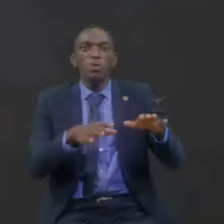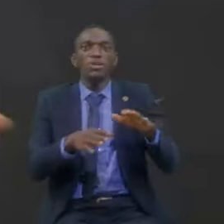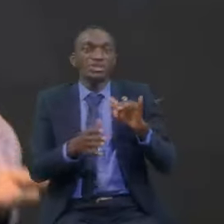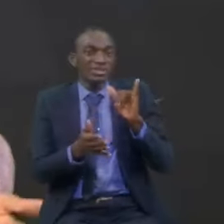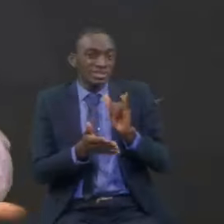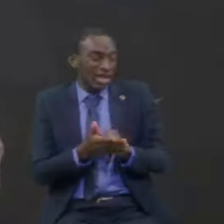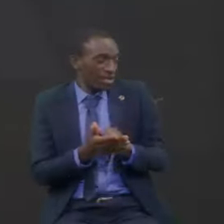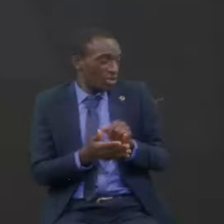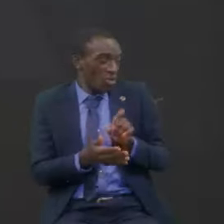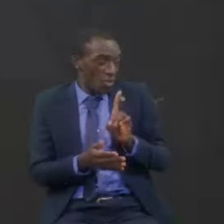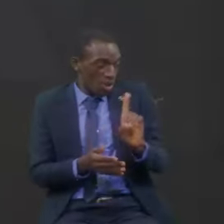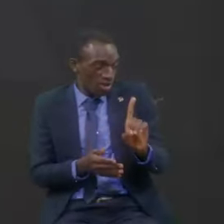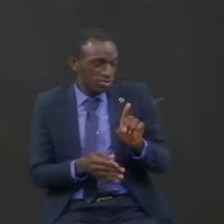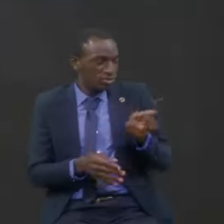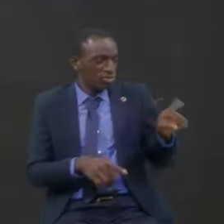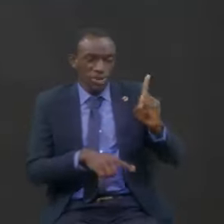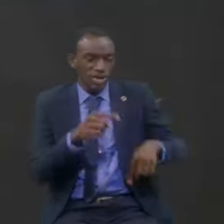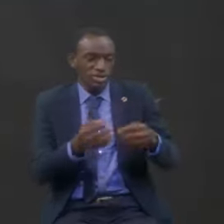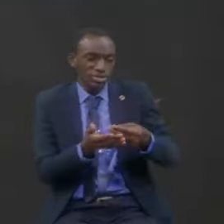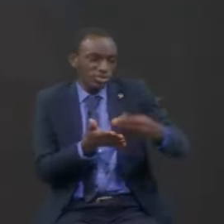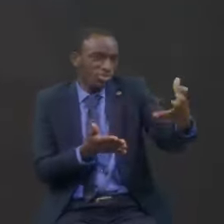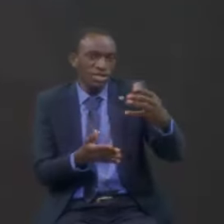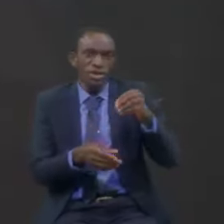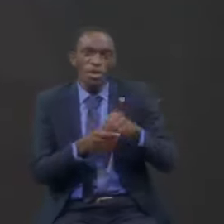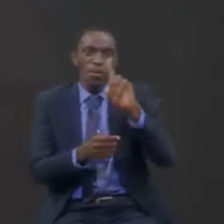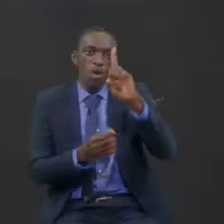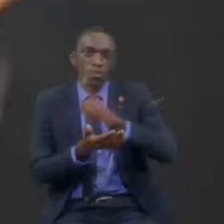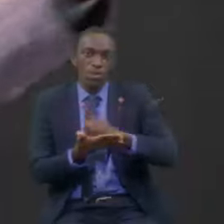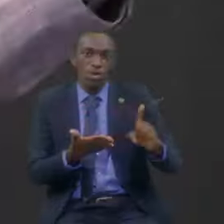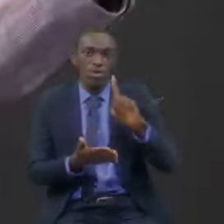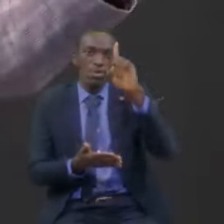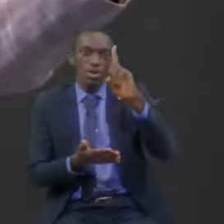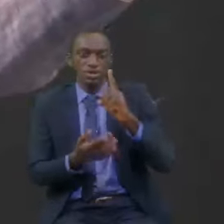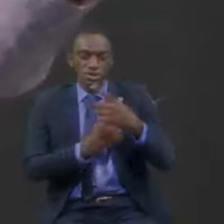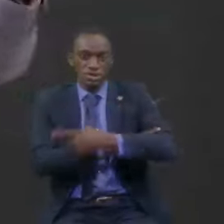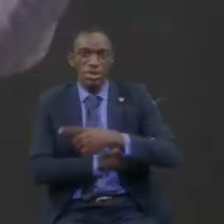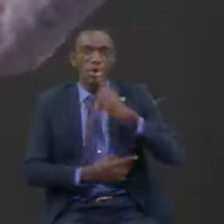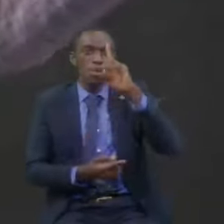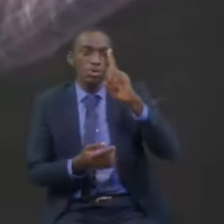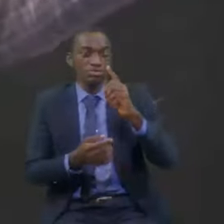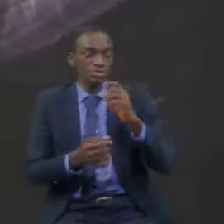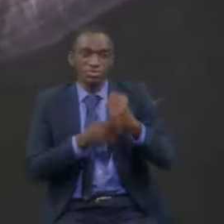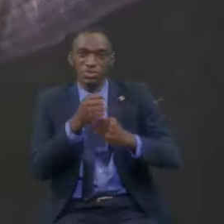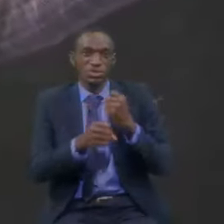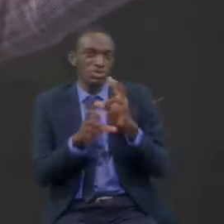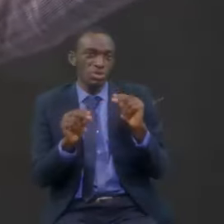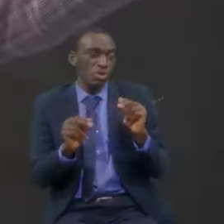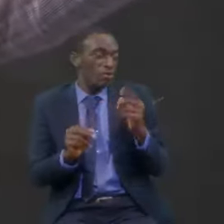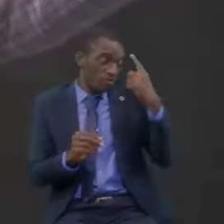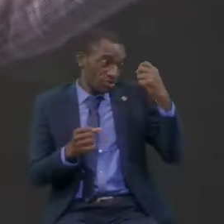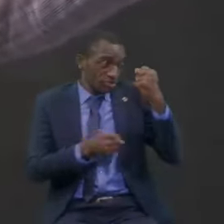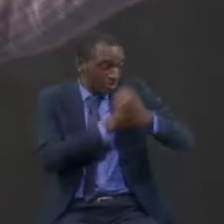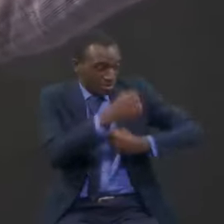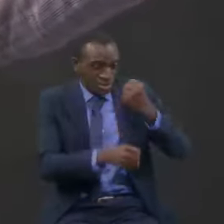in 1 day or 1 week or 1 month. For years, you have the arms. The arms,